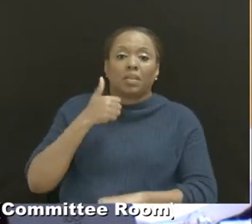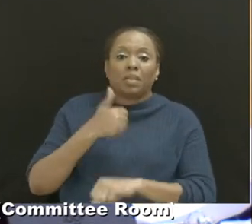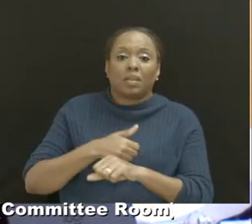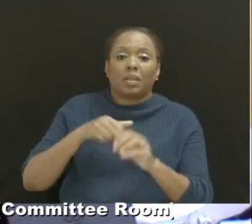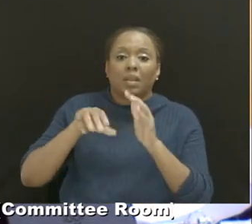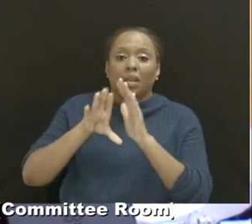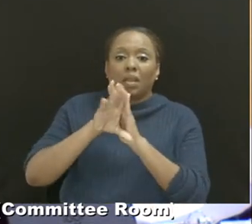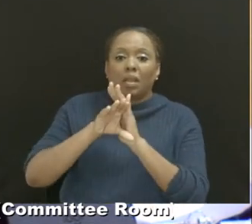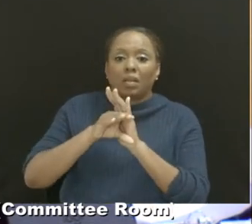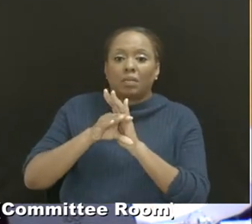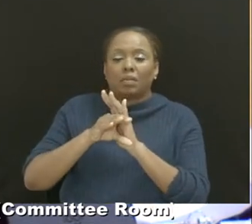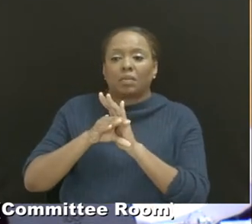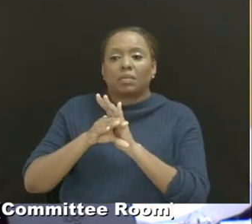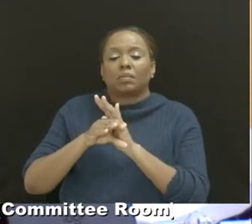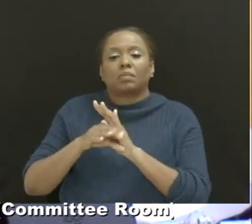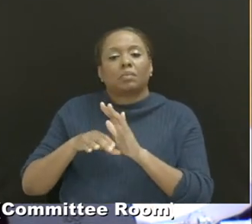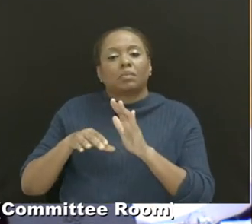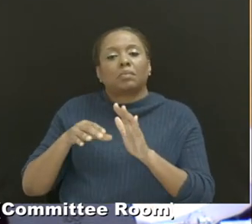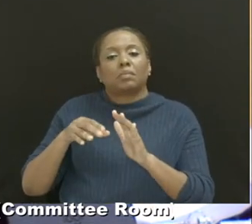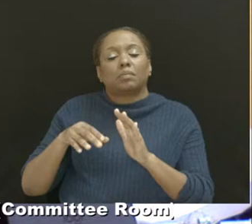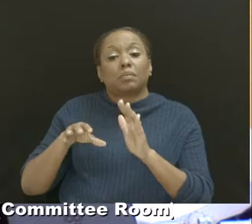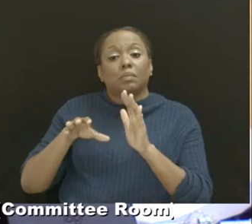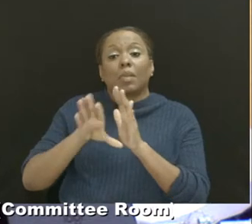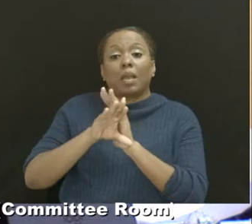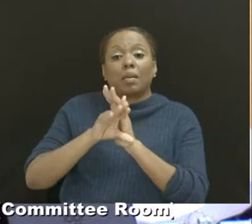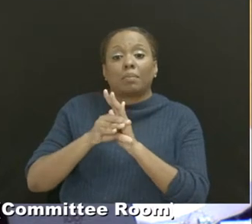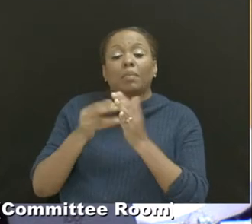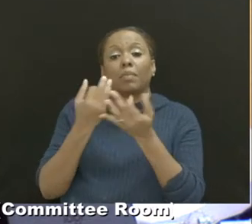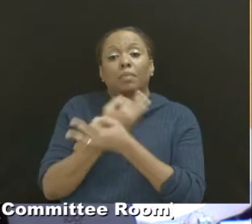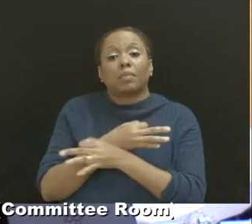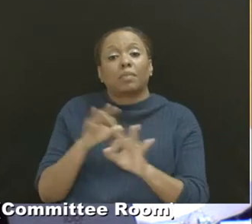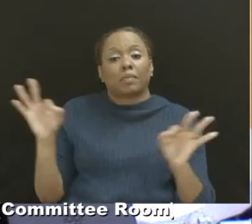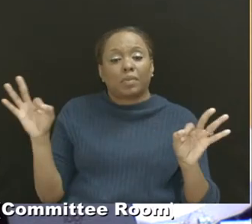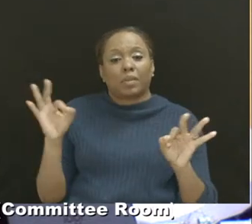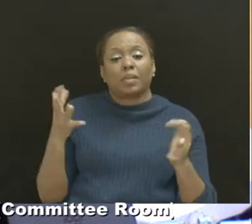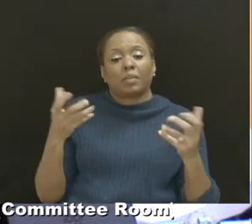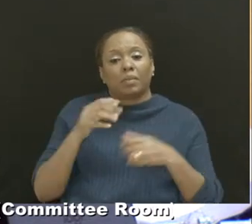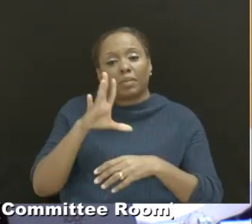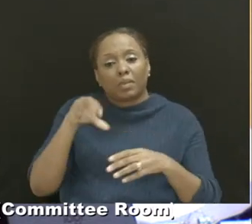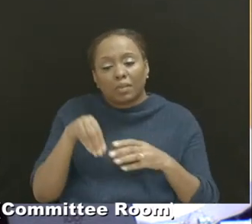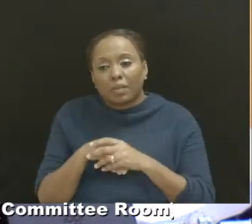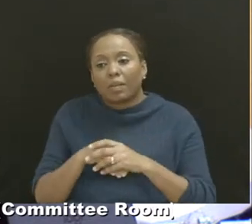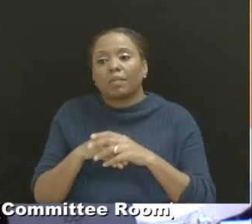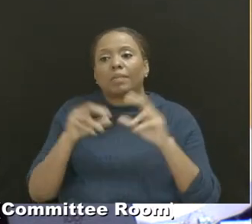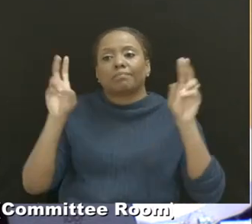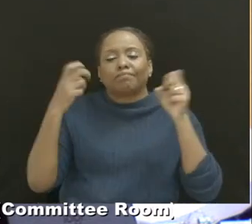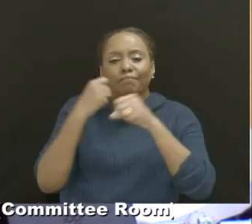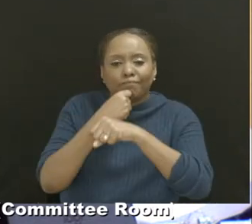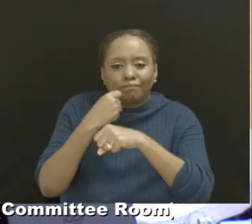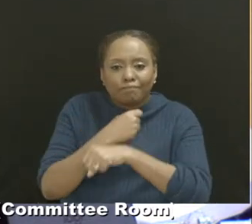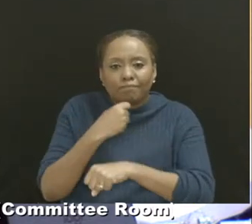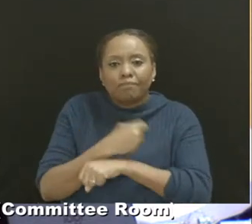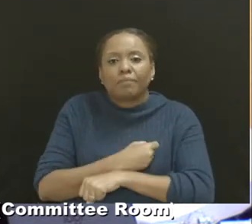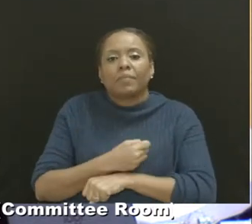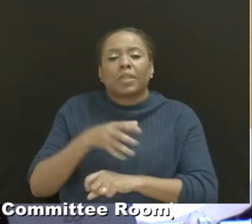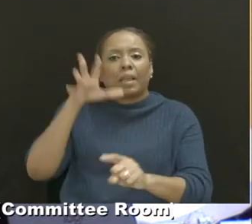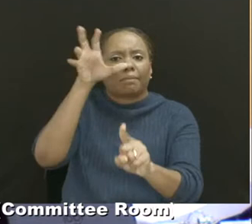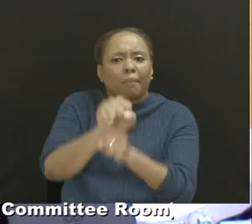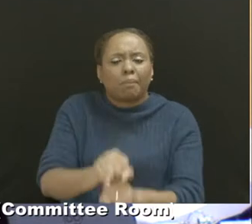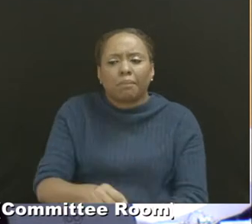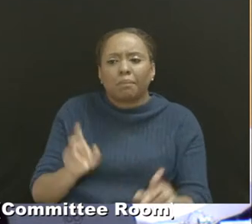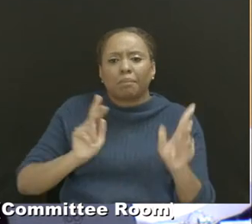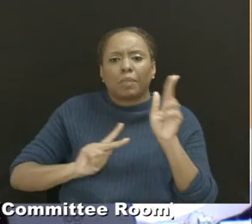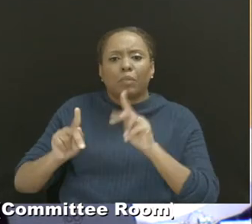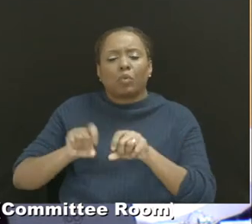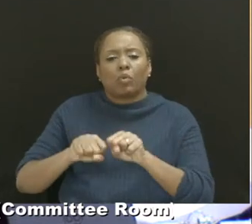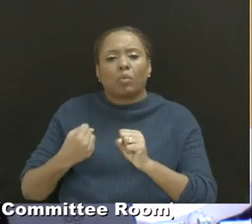cost for government so that they can be involved in the fight in an integral way of capturing those persons who run